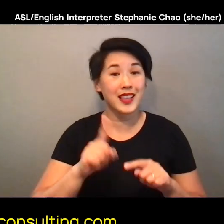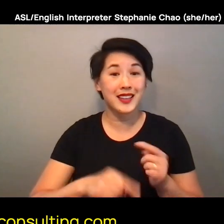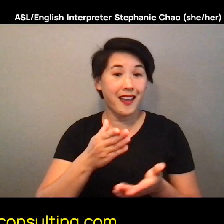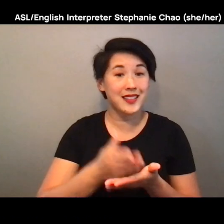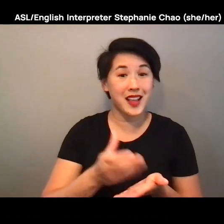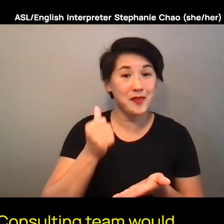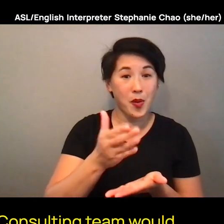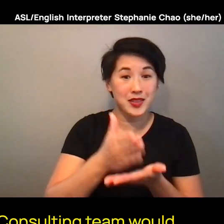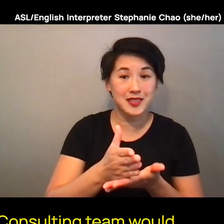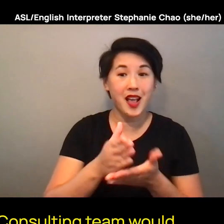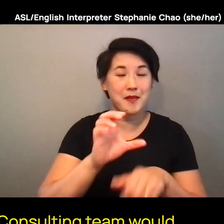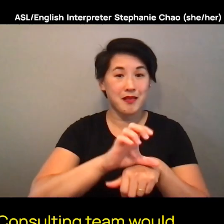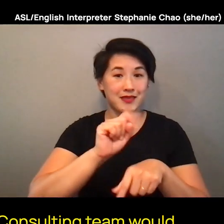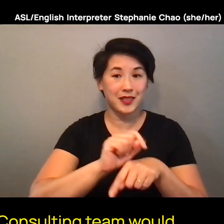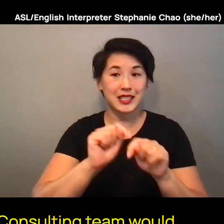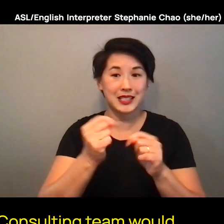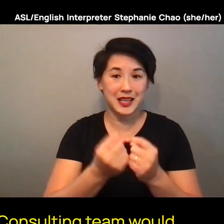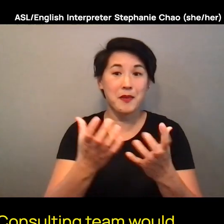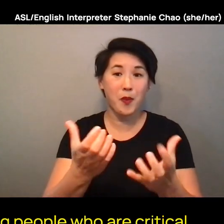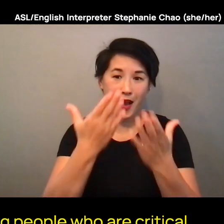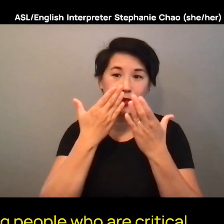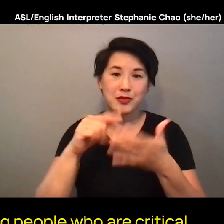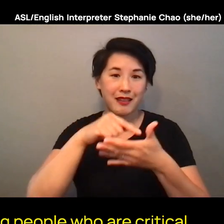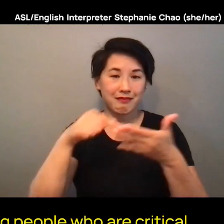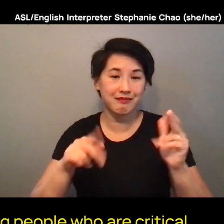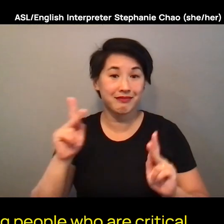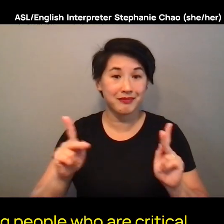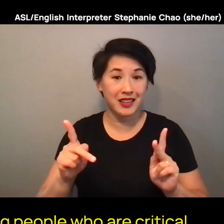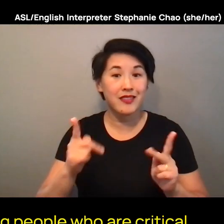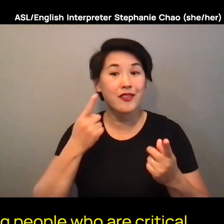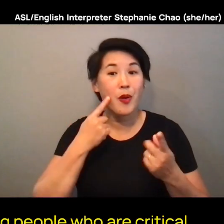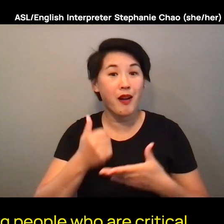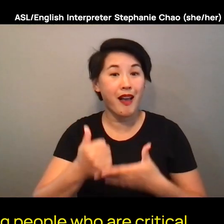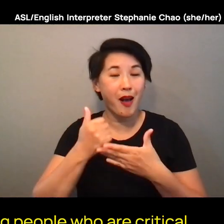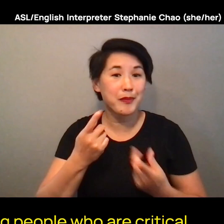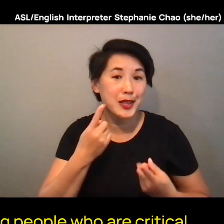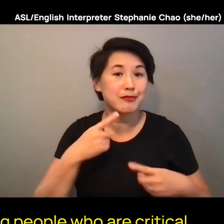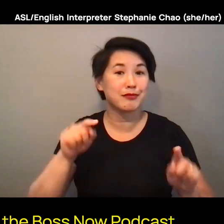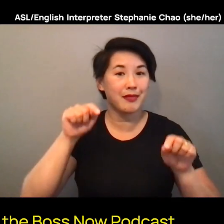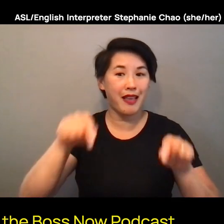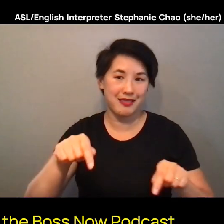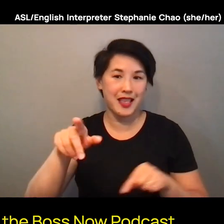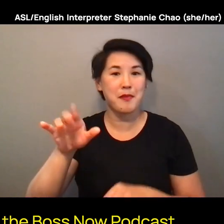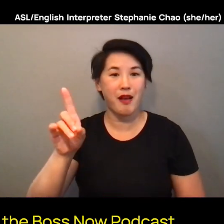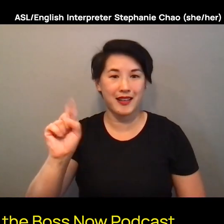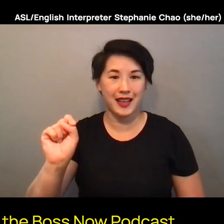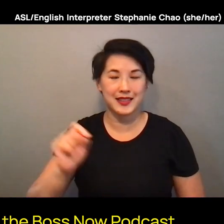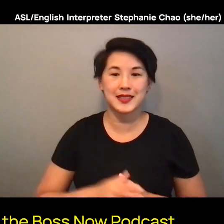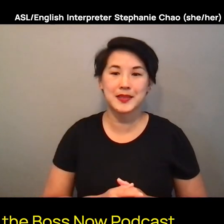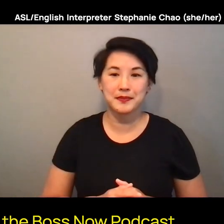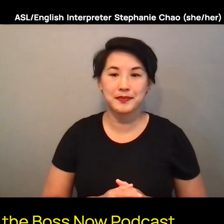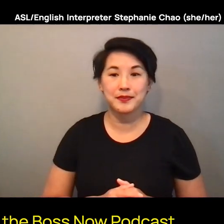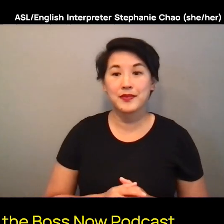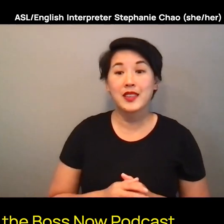CSWSconsulting.com. The Can't Stop, Won't Stop Consulting team would also like to thank the following people who are critical to the production of the Be the Boss